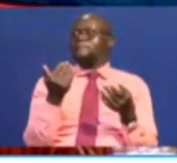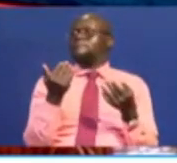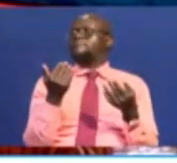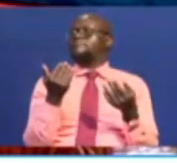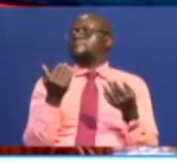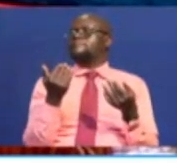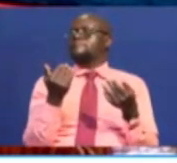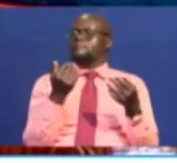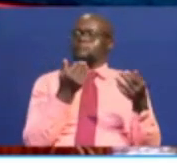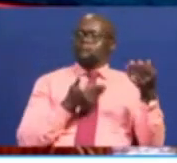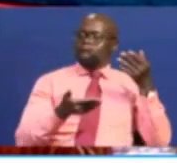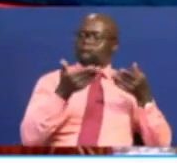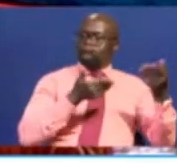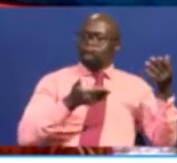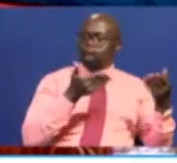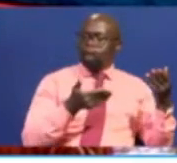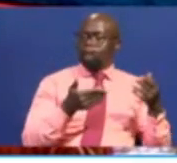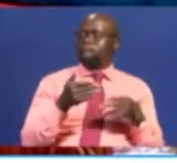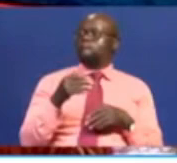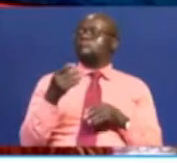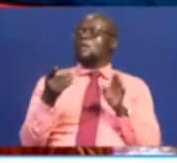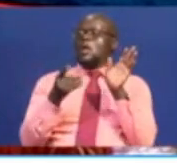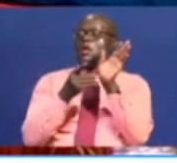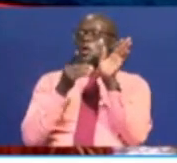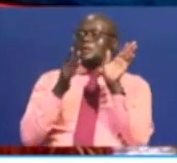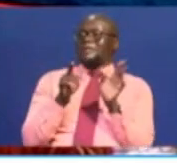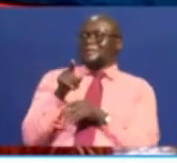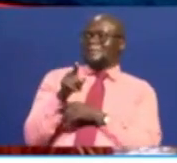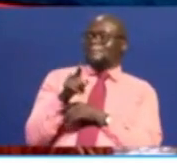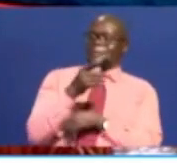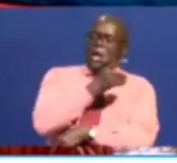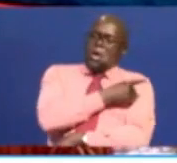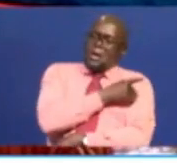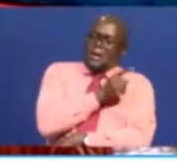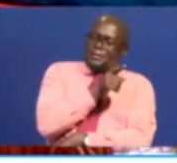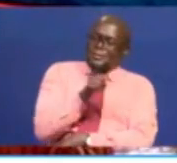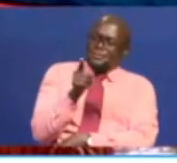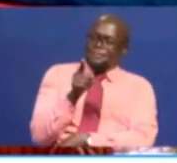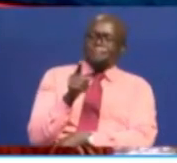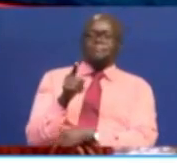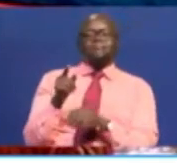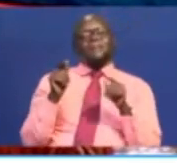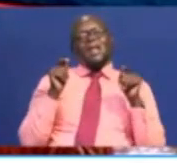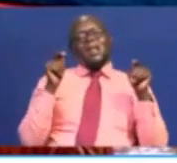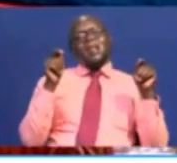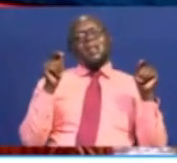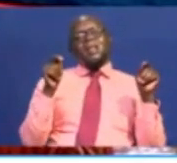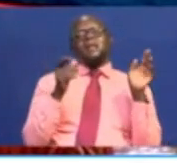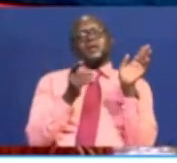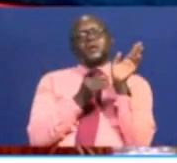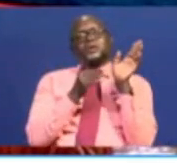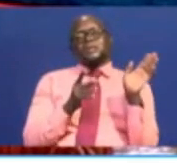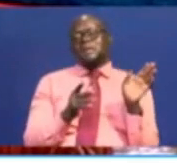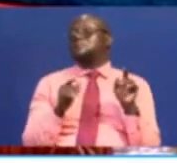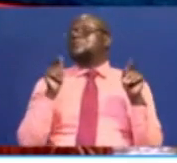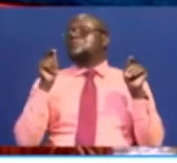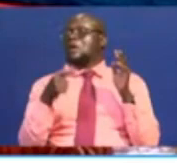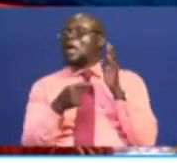when the medical doctors, the striking doctors, as we call